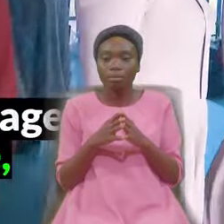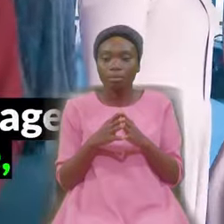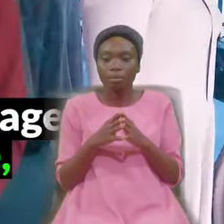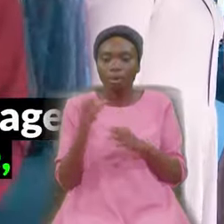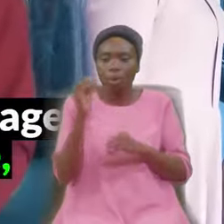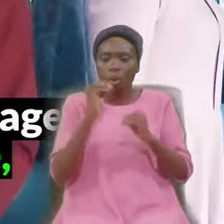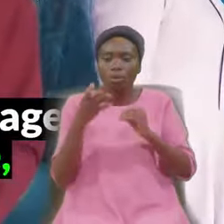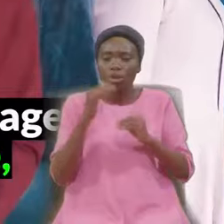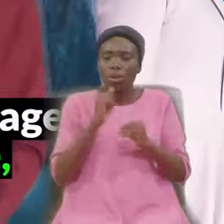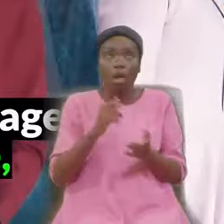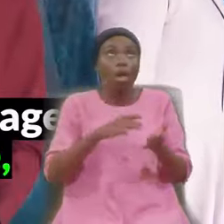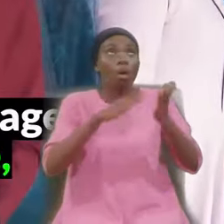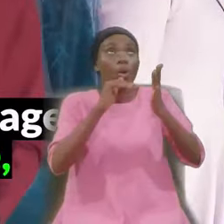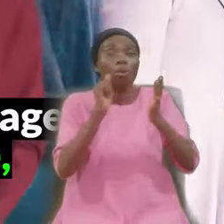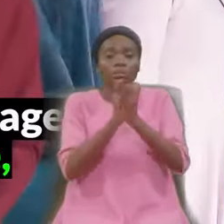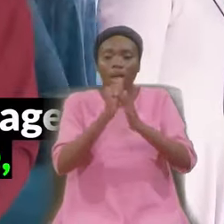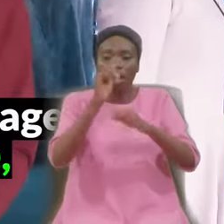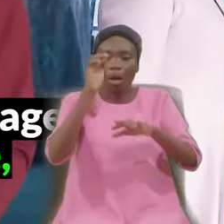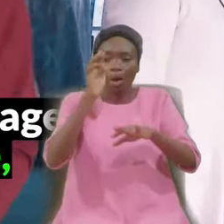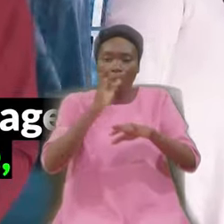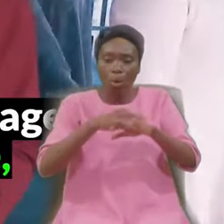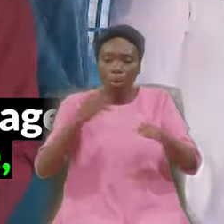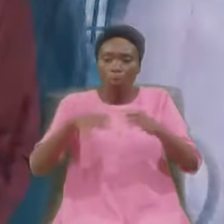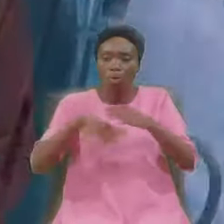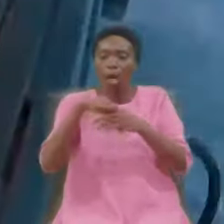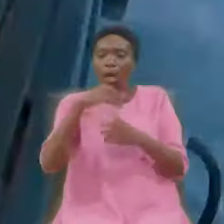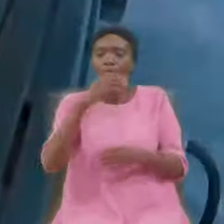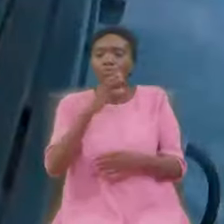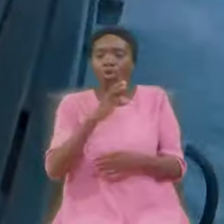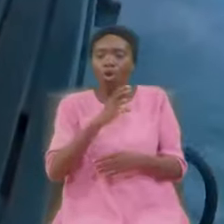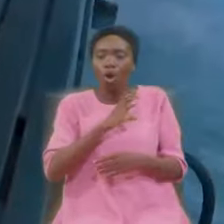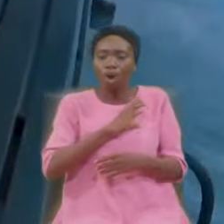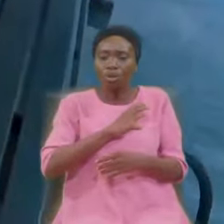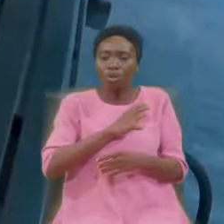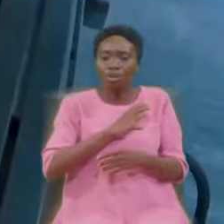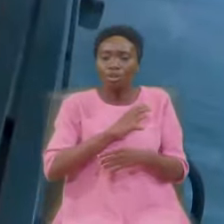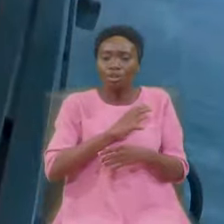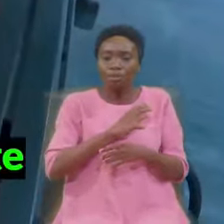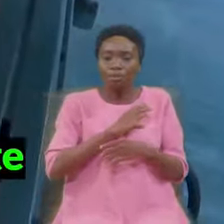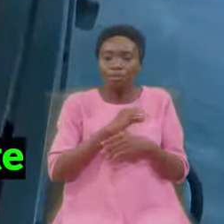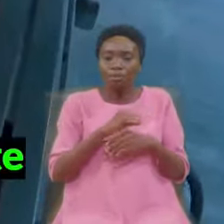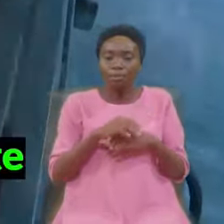There's a hope that calls it courage